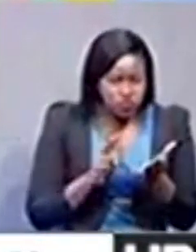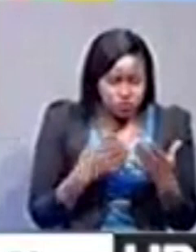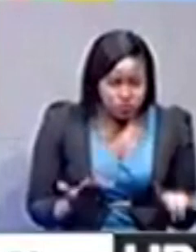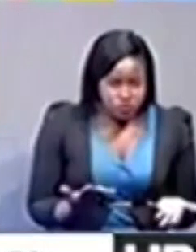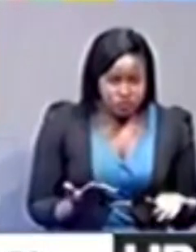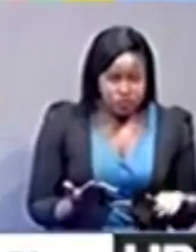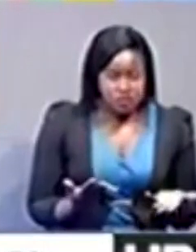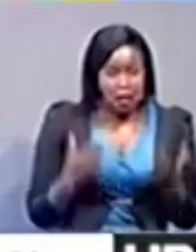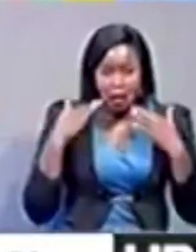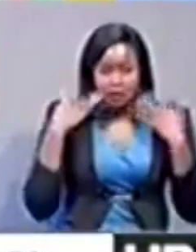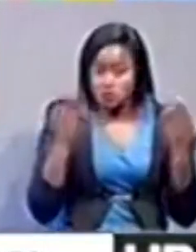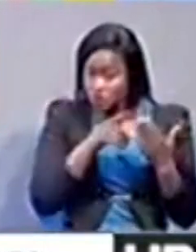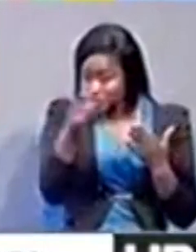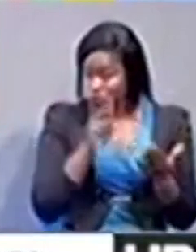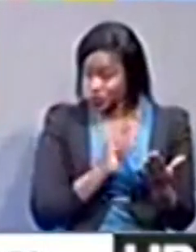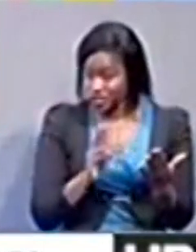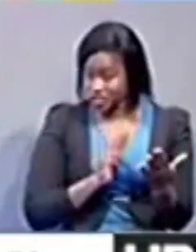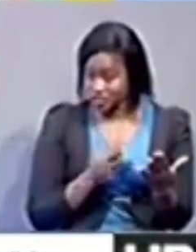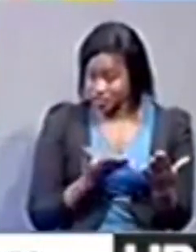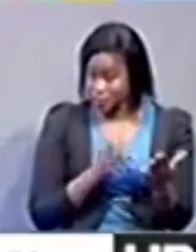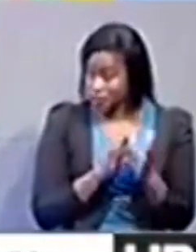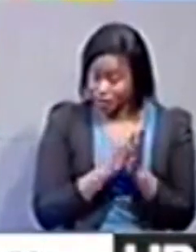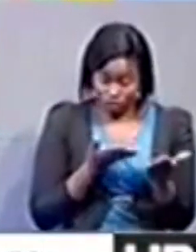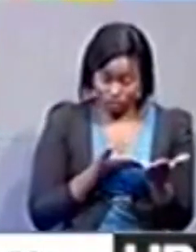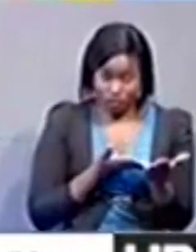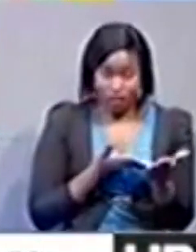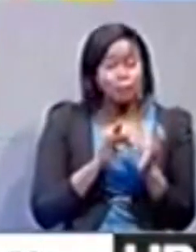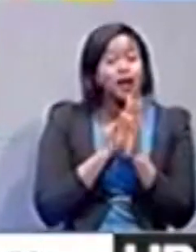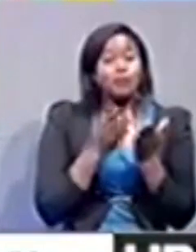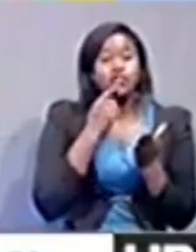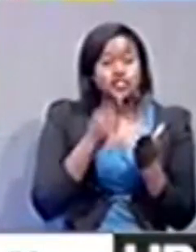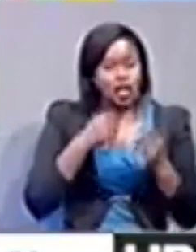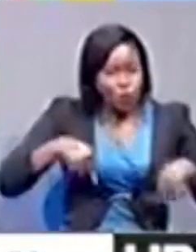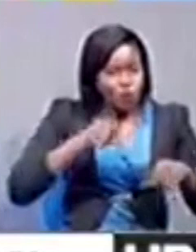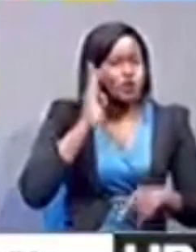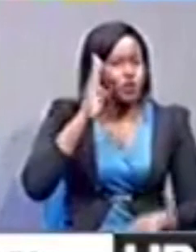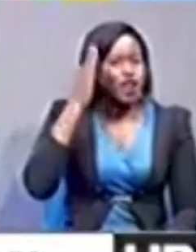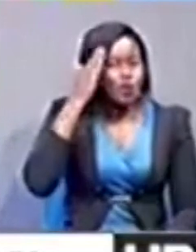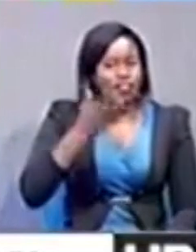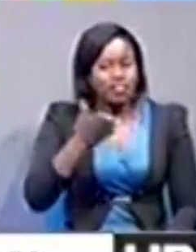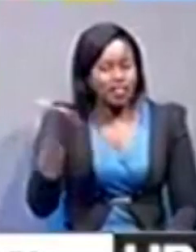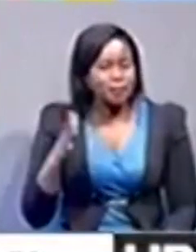I don't know how they read them. Because the Bible says we shall know them by their fruits.